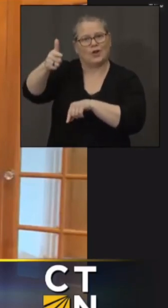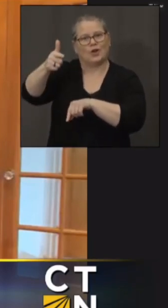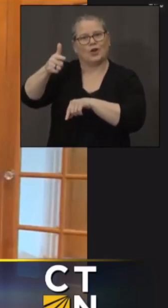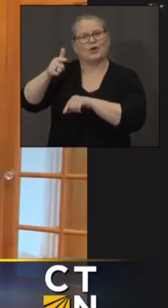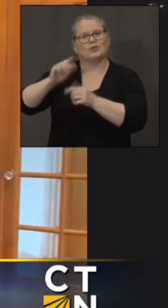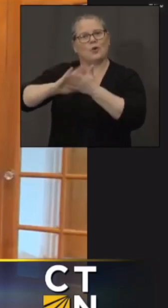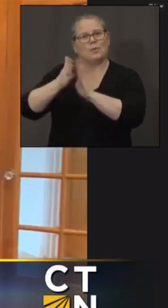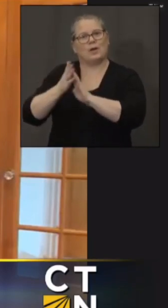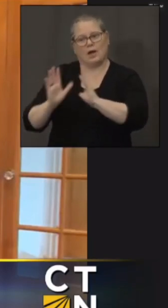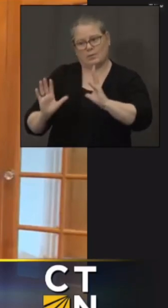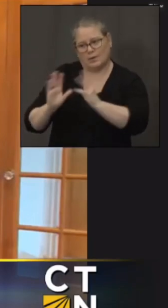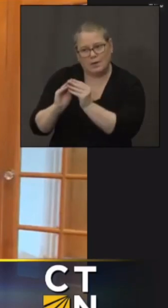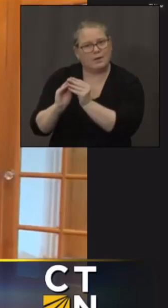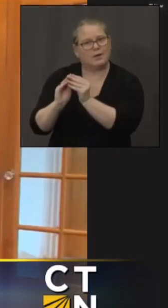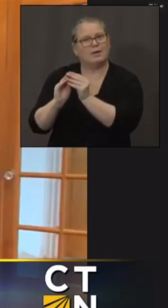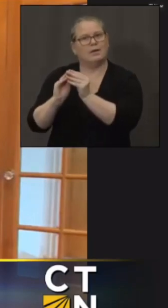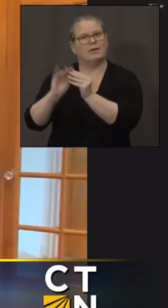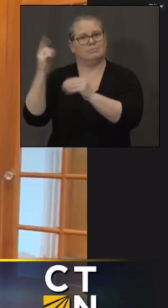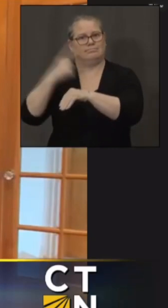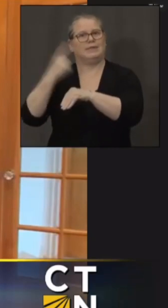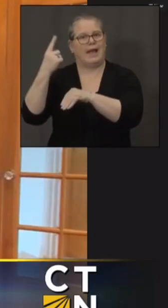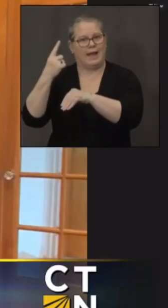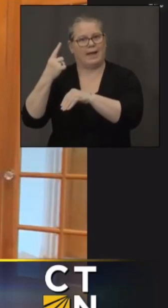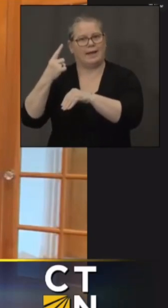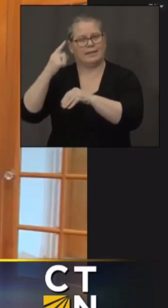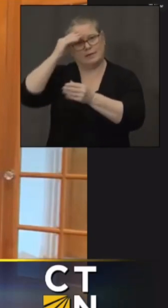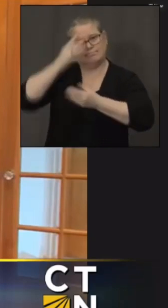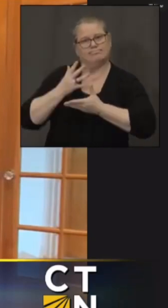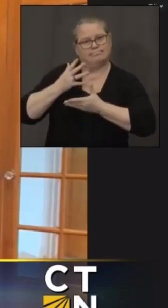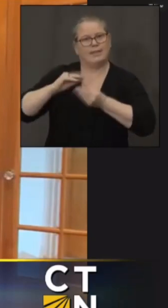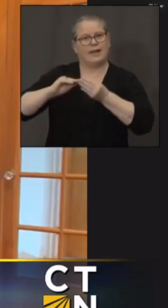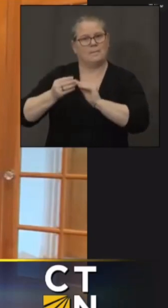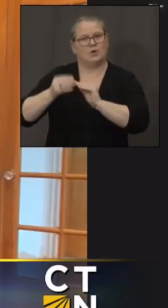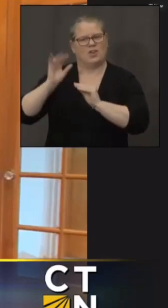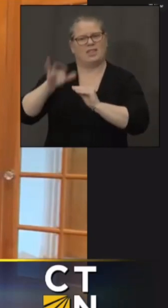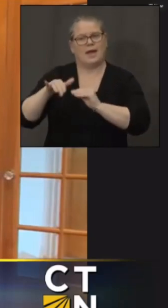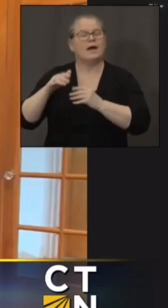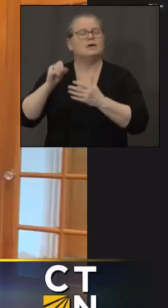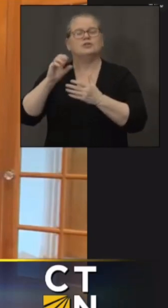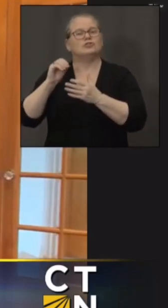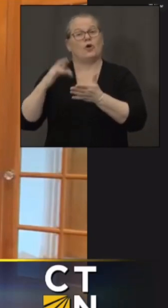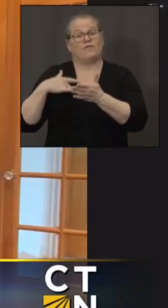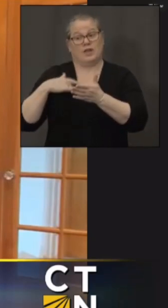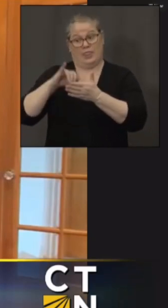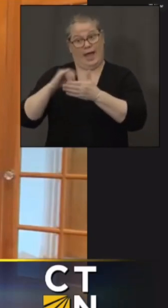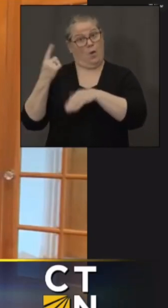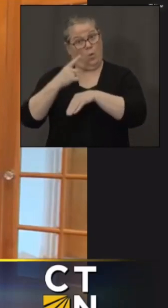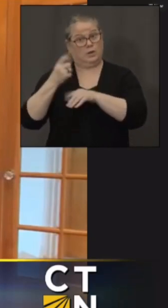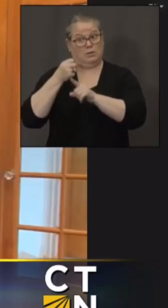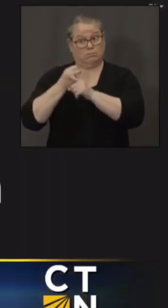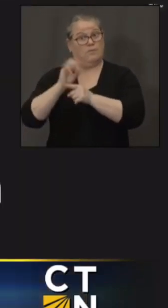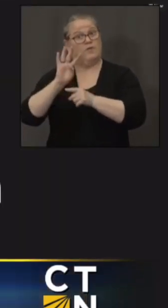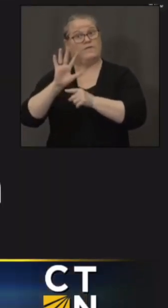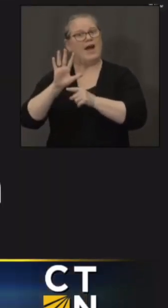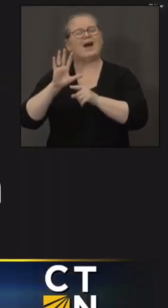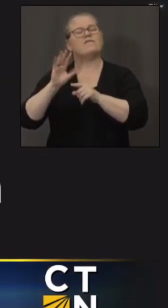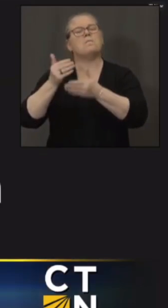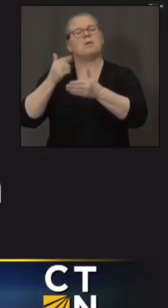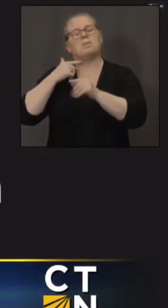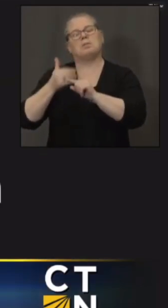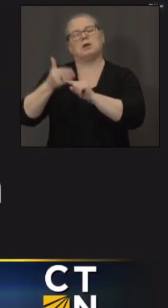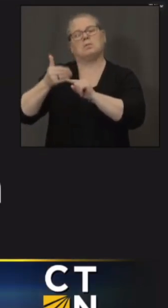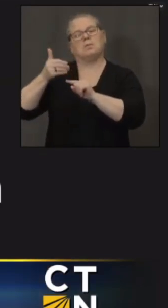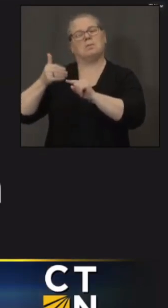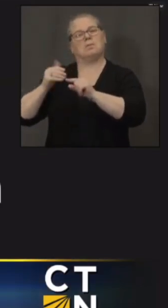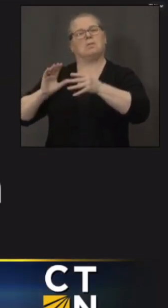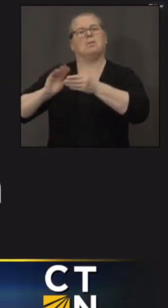one-day spike. Look at as the governor said earlier, look at the trend lines and the averages for the best read of how things are trending. Mm. And then